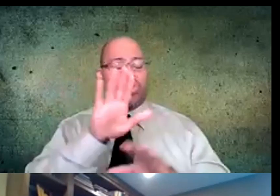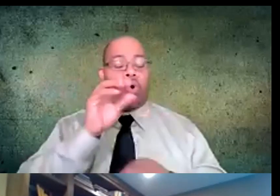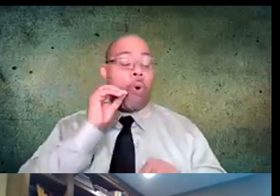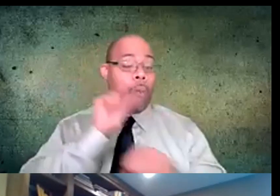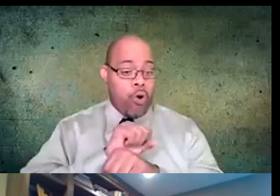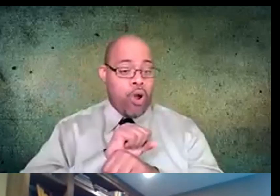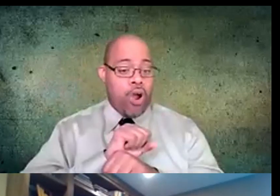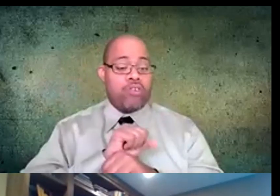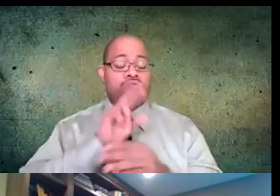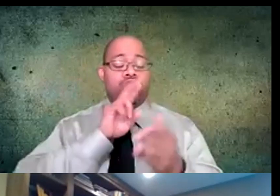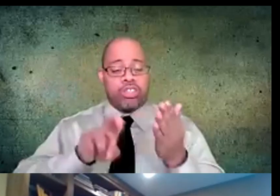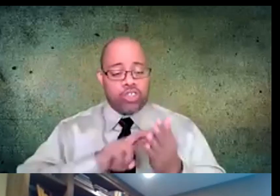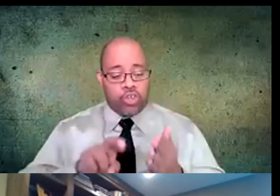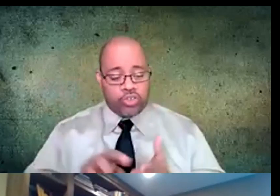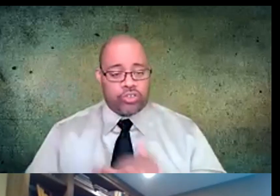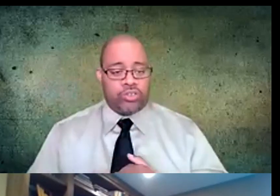homework and research